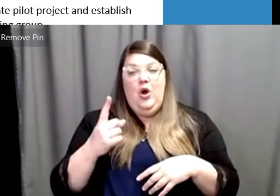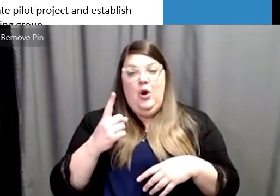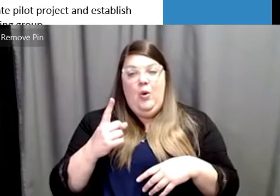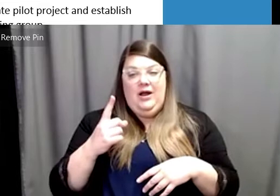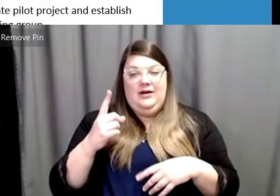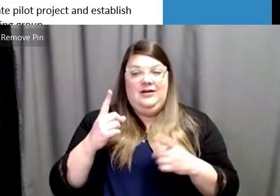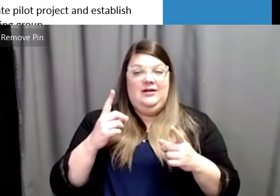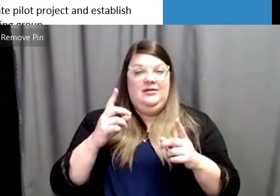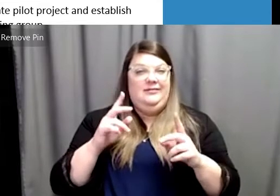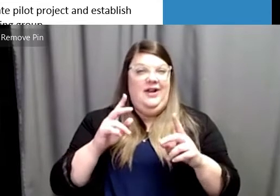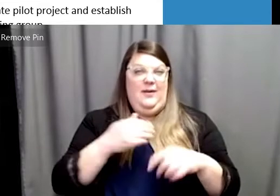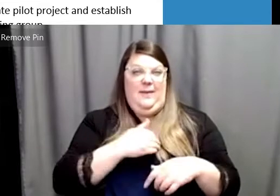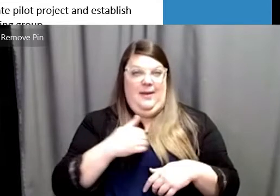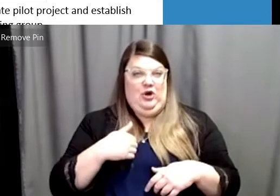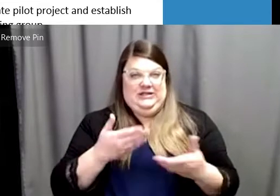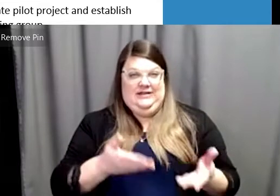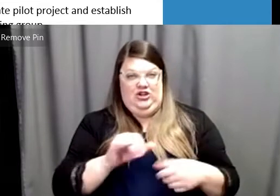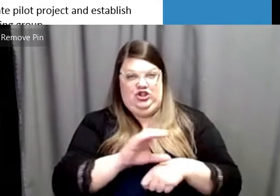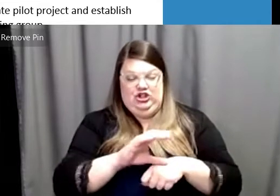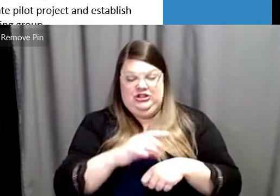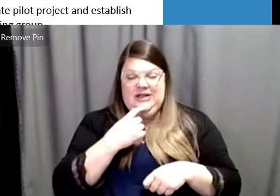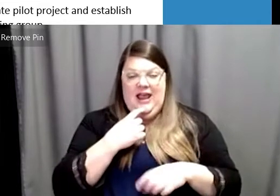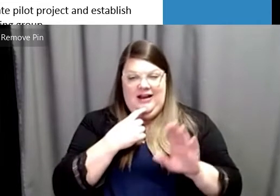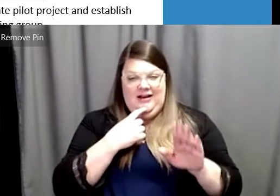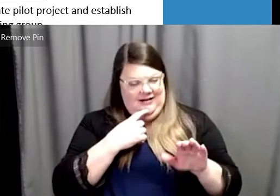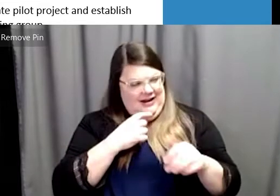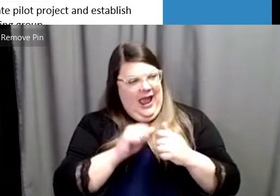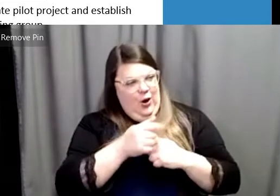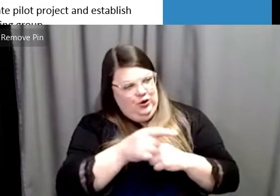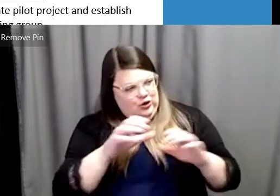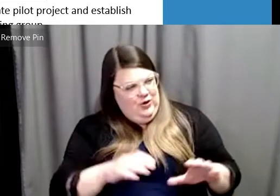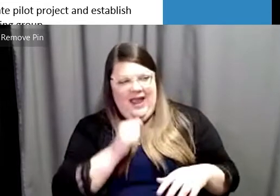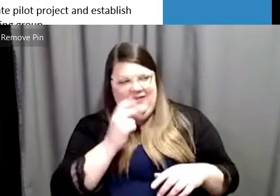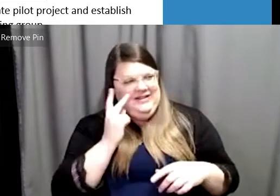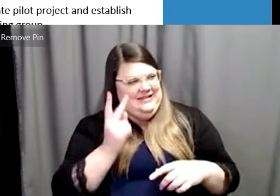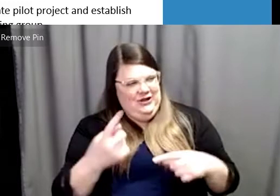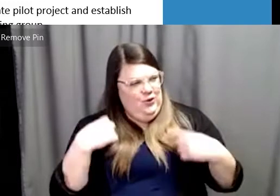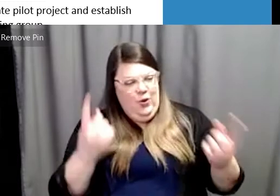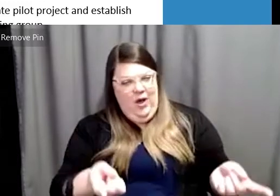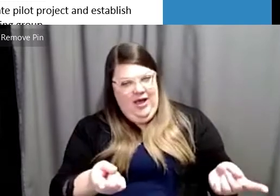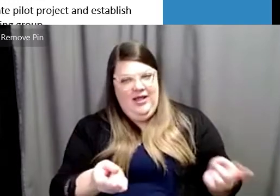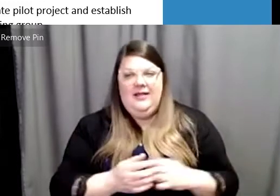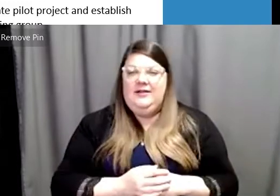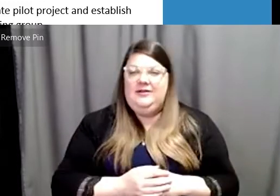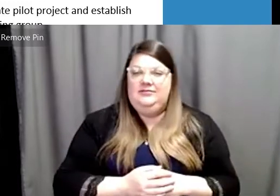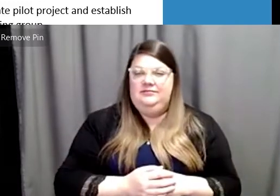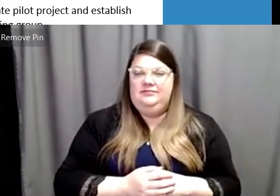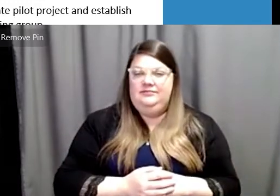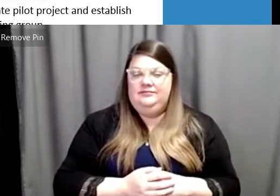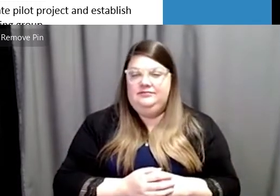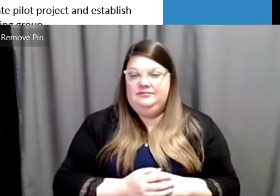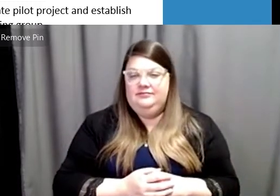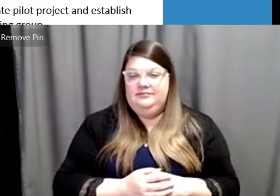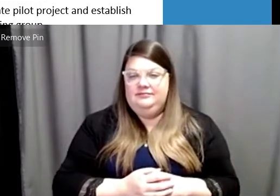said, "You know, how are you doing? Because I haven't seen you in a while." And I was with